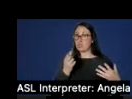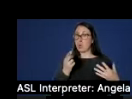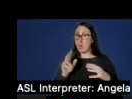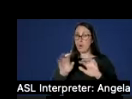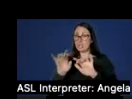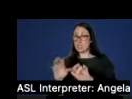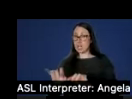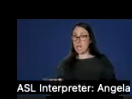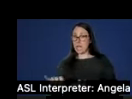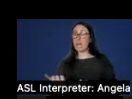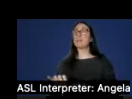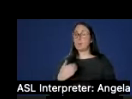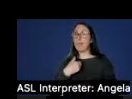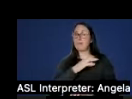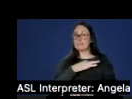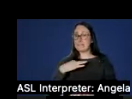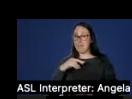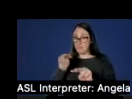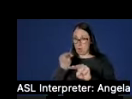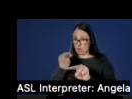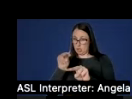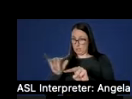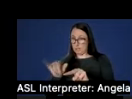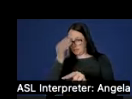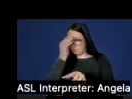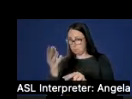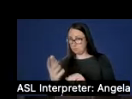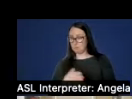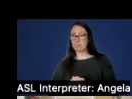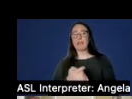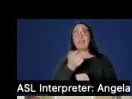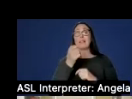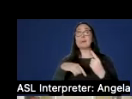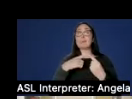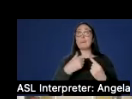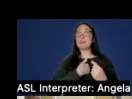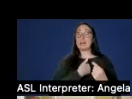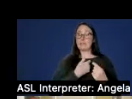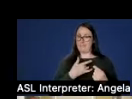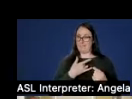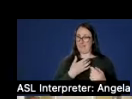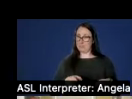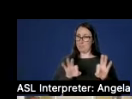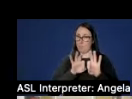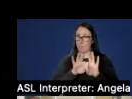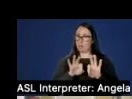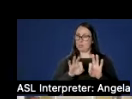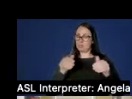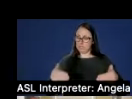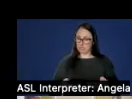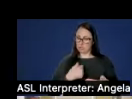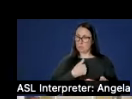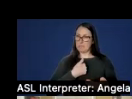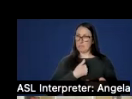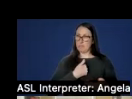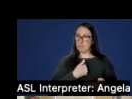staff monitoring that. A little bit about myself. I do feel like it's important for me to introduce myself to you so you